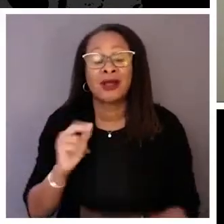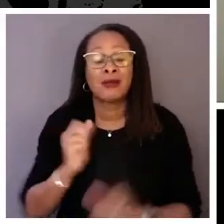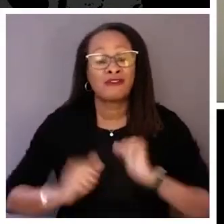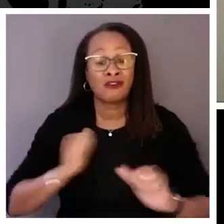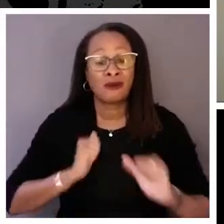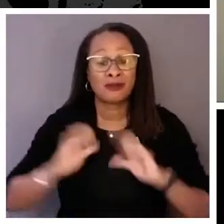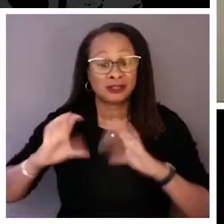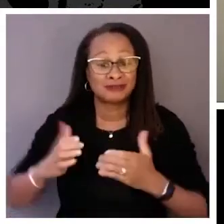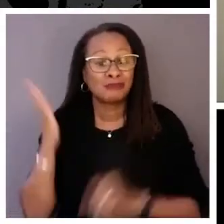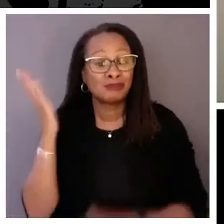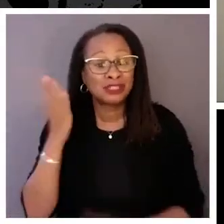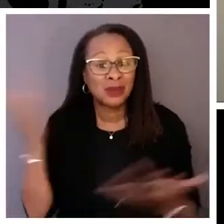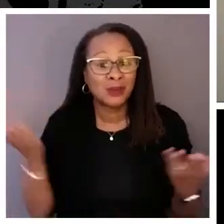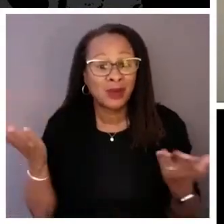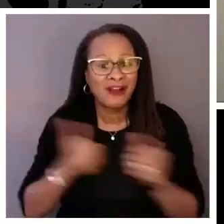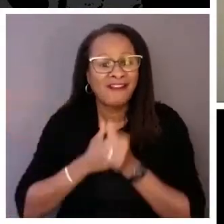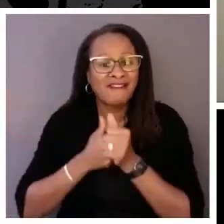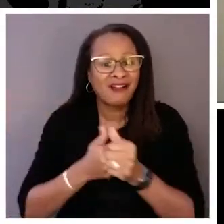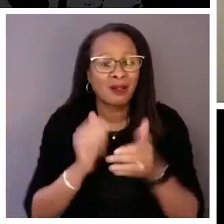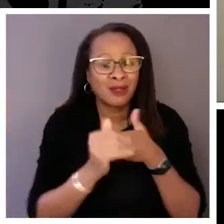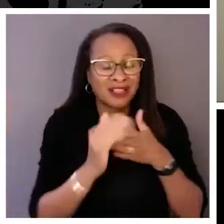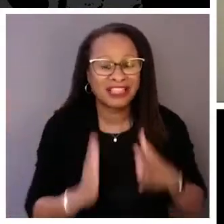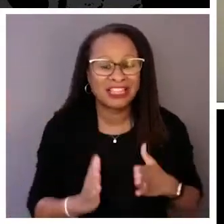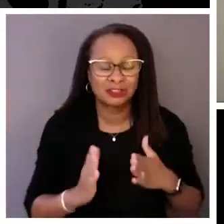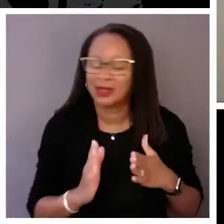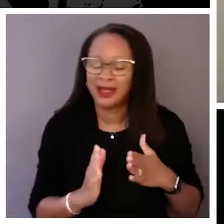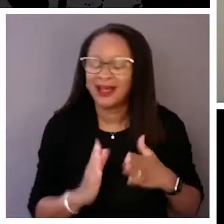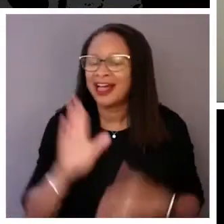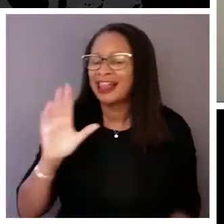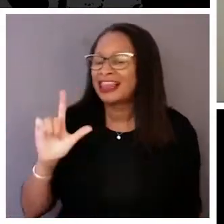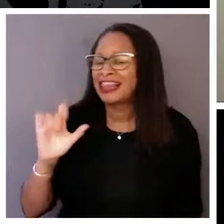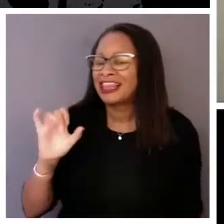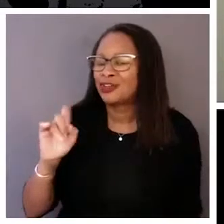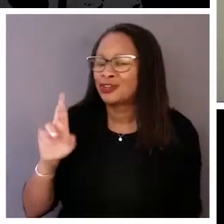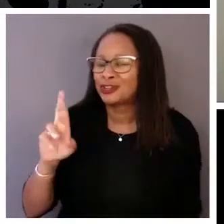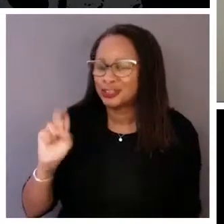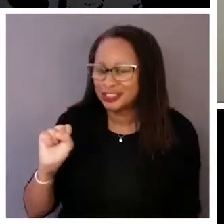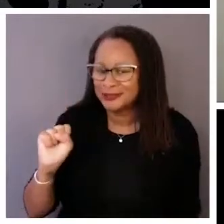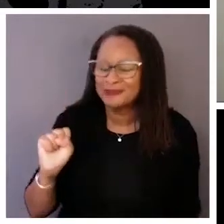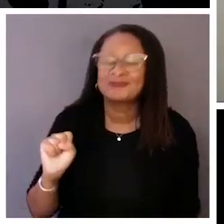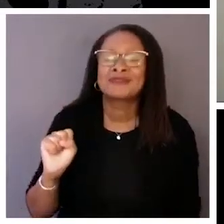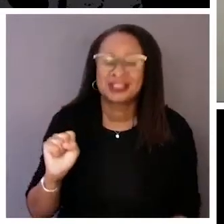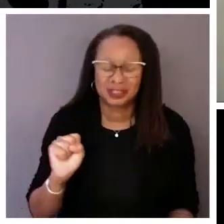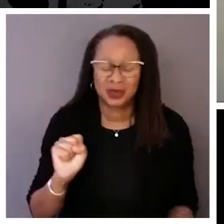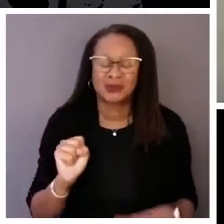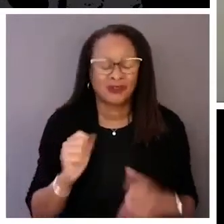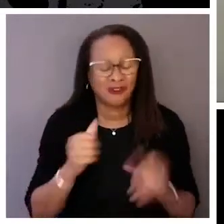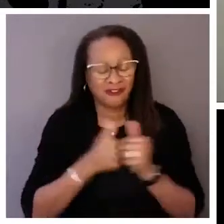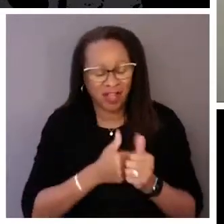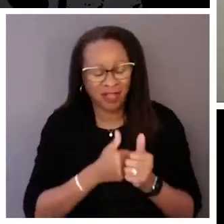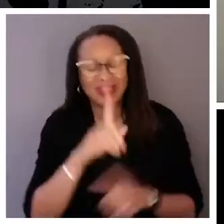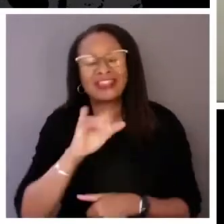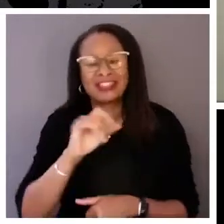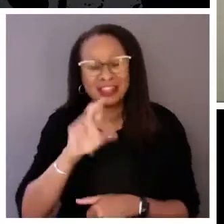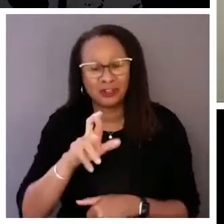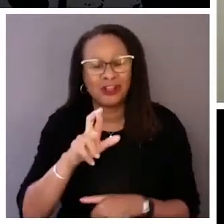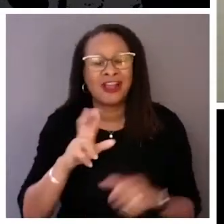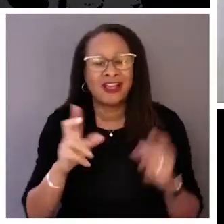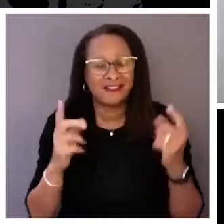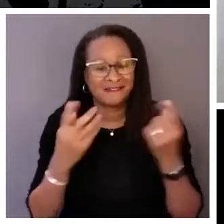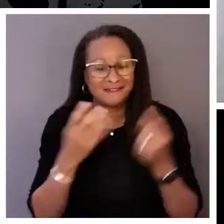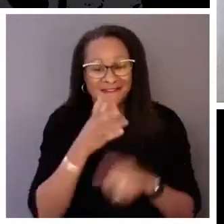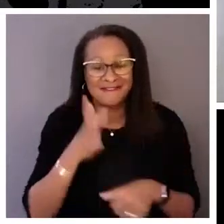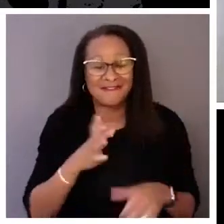present Follow the Leaders, a conversation with the multi-generational, successful, and talented members of the Leder